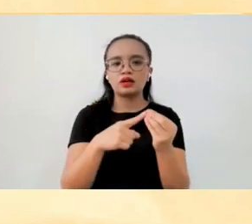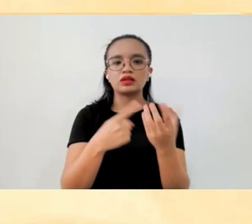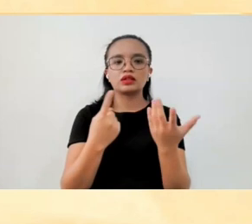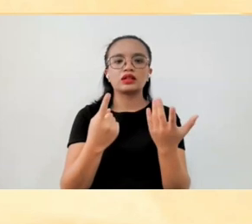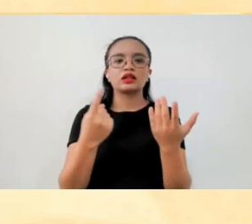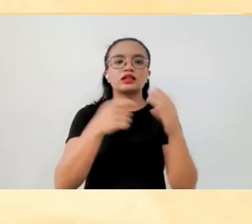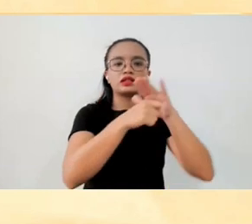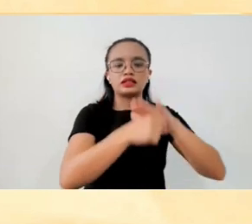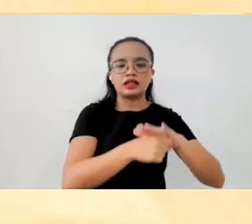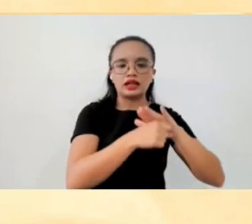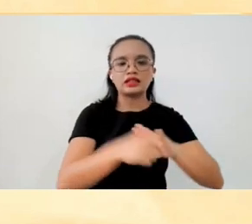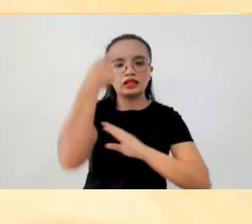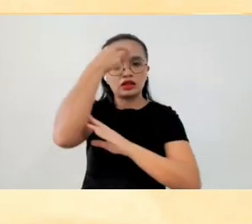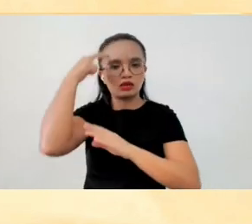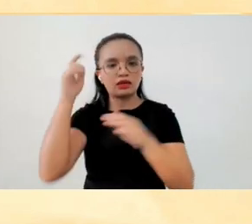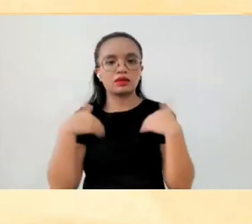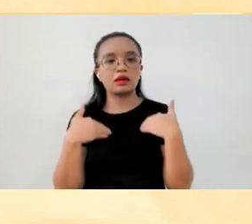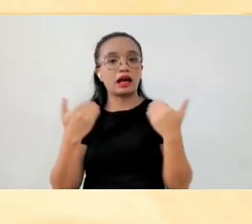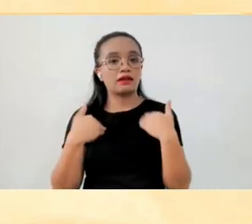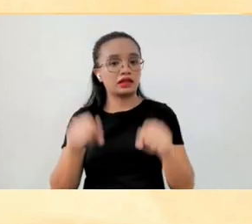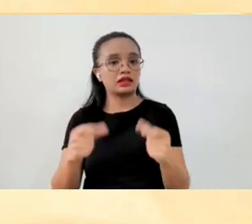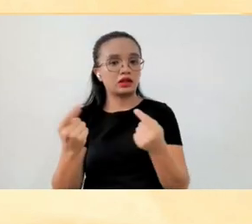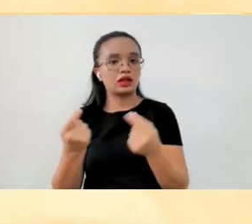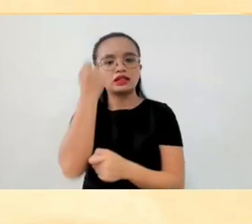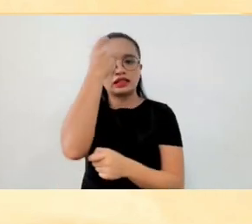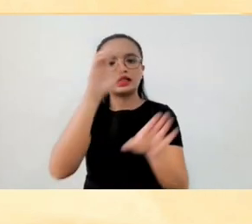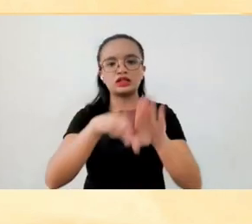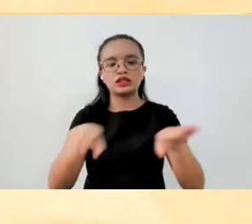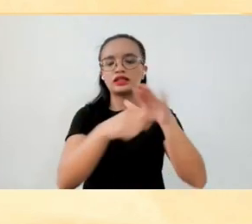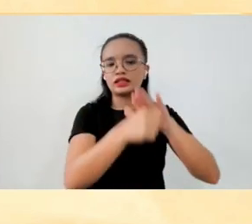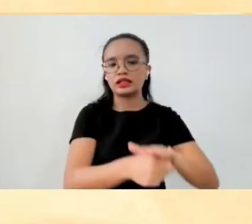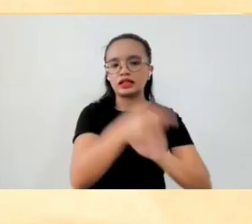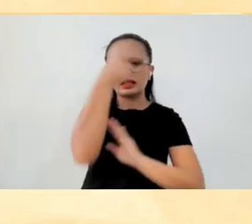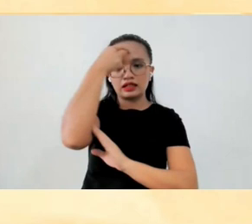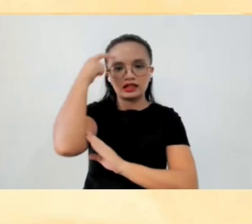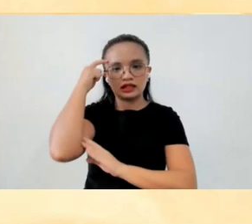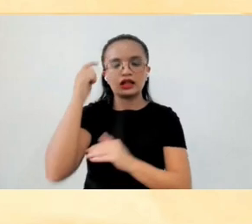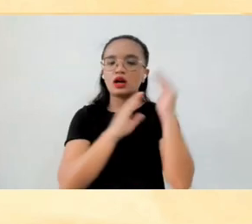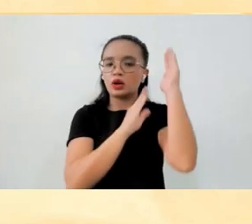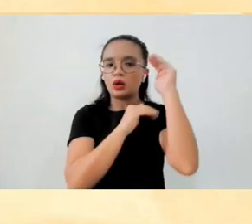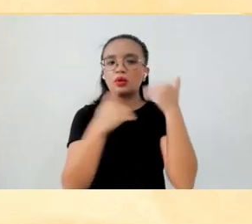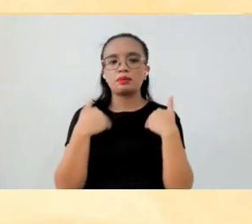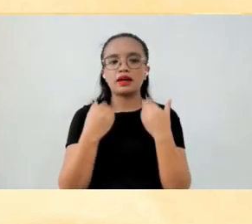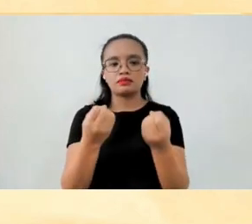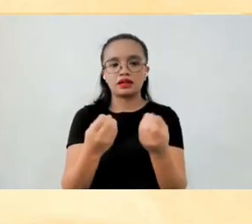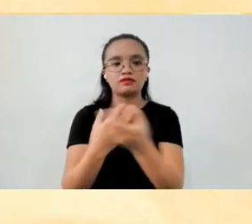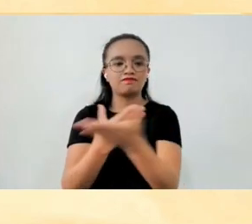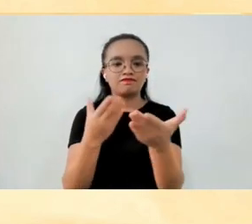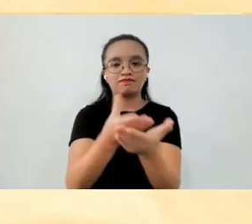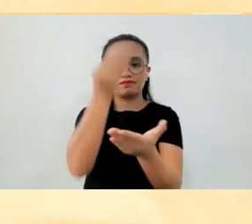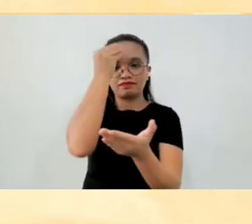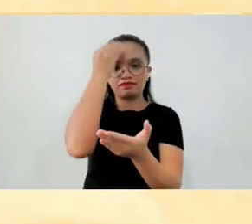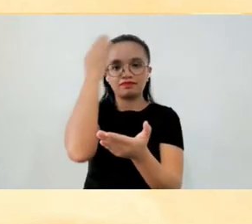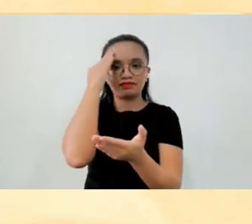nga, understanding children's stress and trauma. We hope you take in as much knowledge as you can. Let us proceed with the